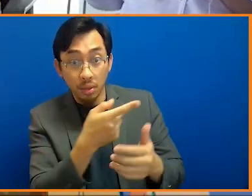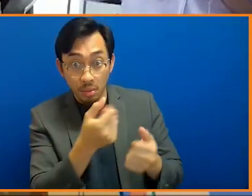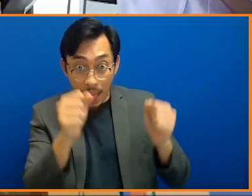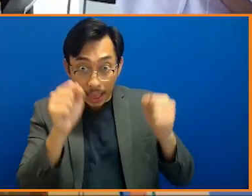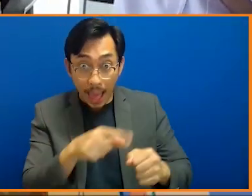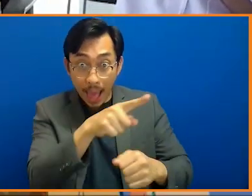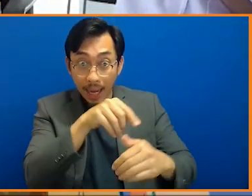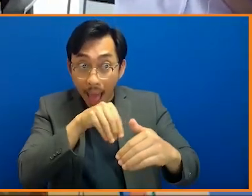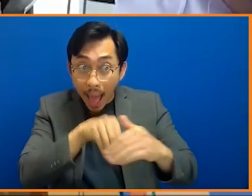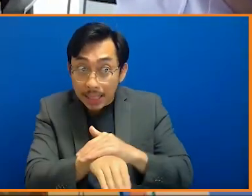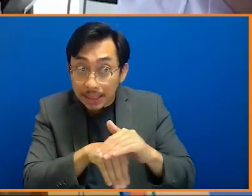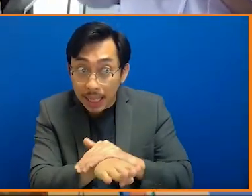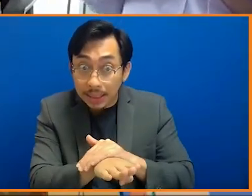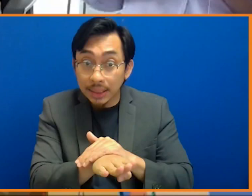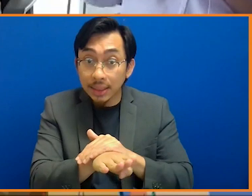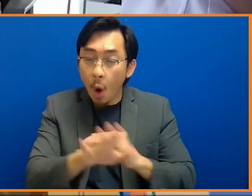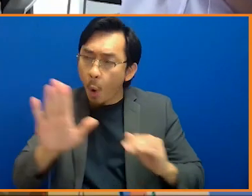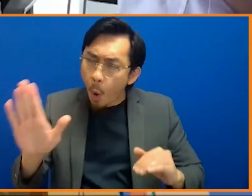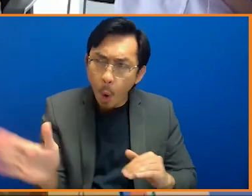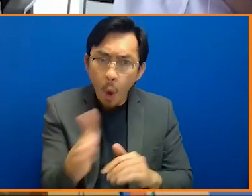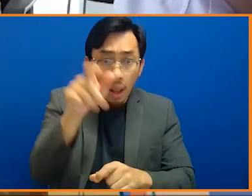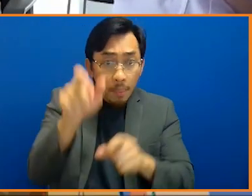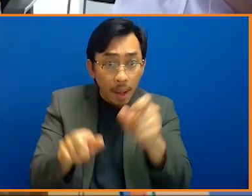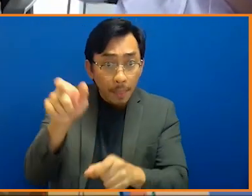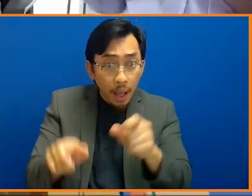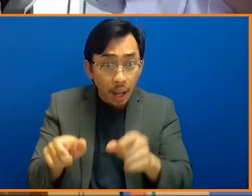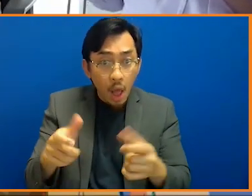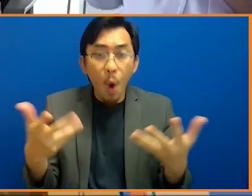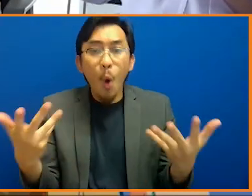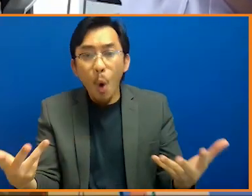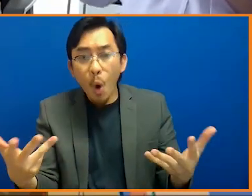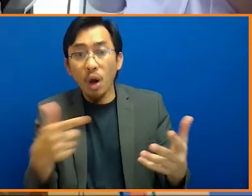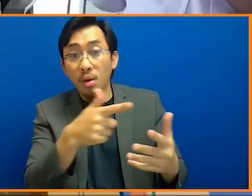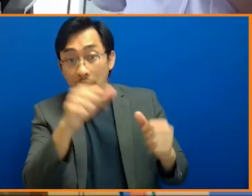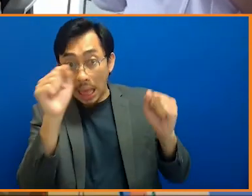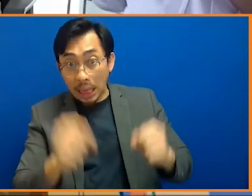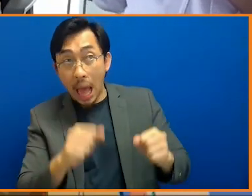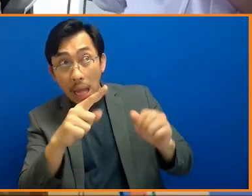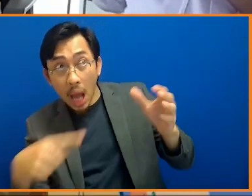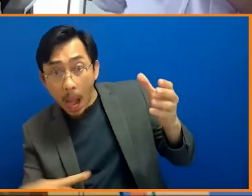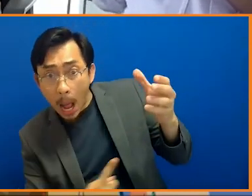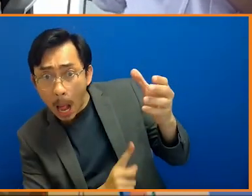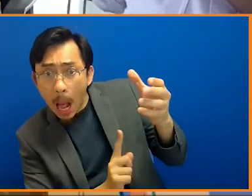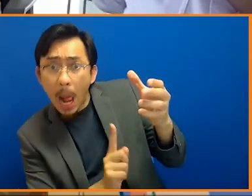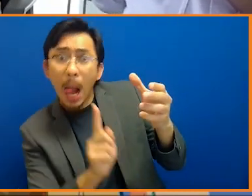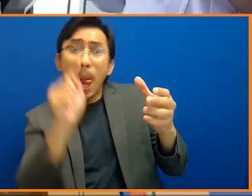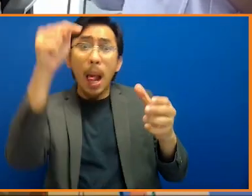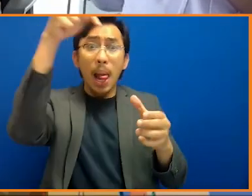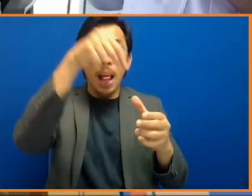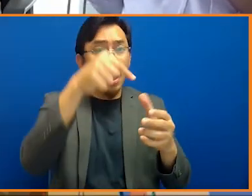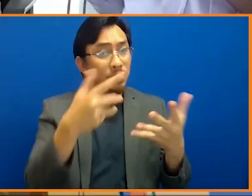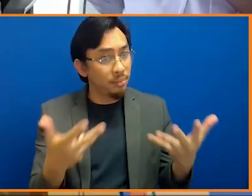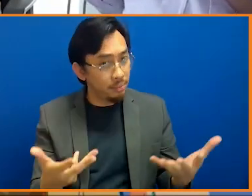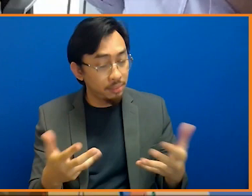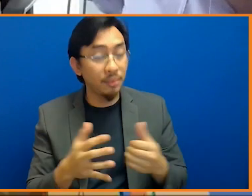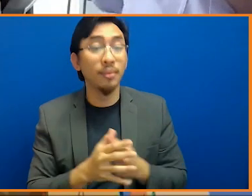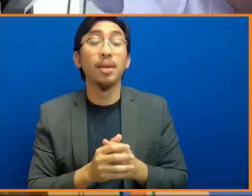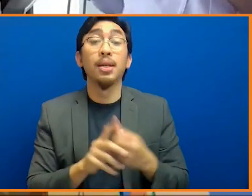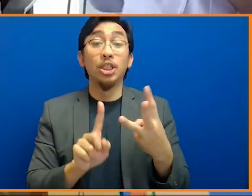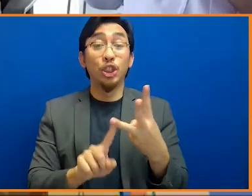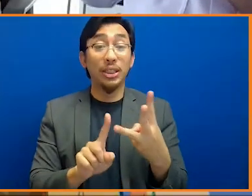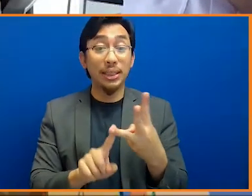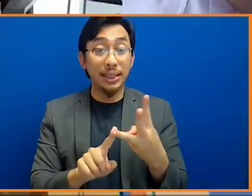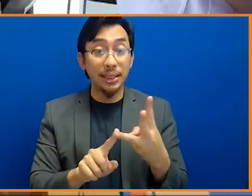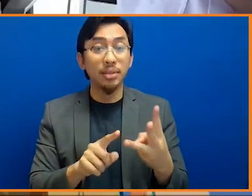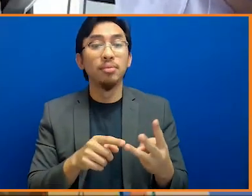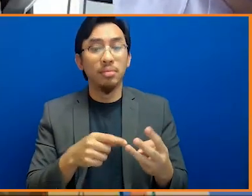be accessible to all people to reach the highest level of the building. Okay. Number three,